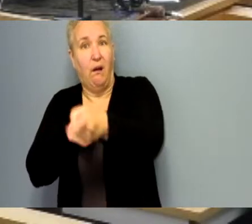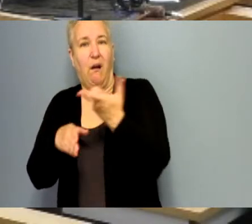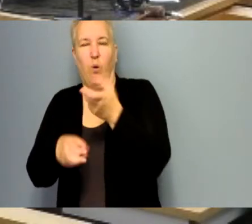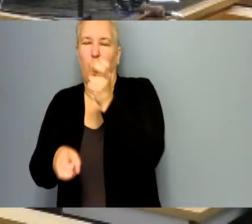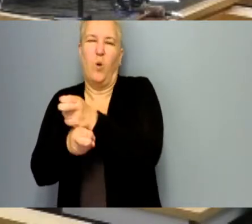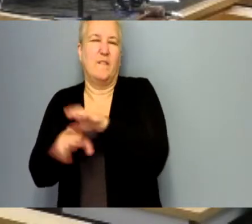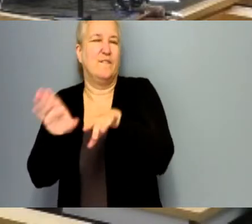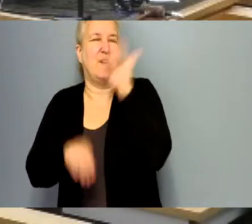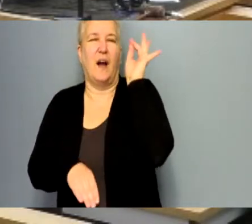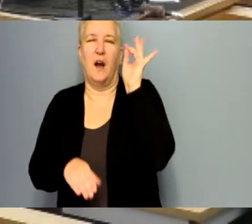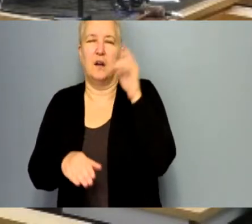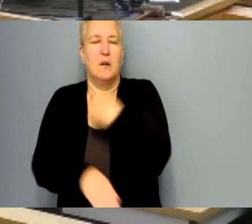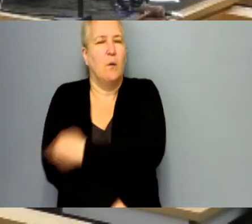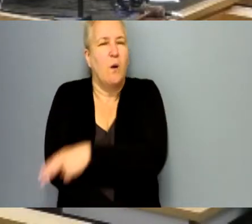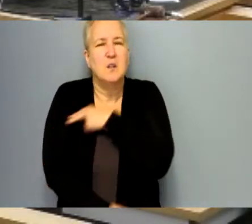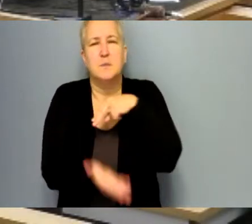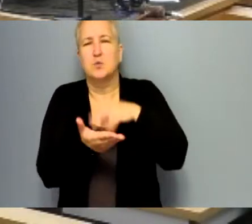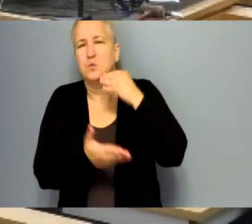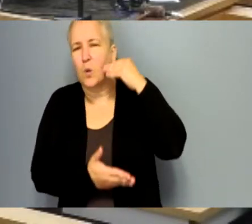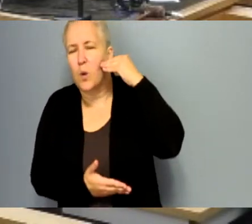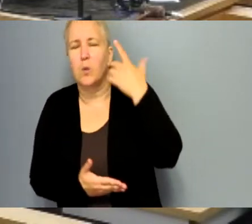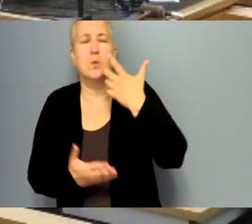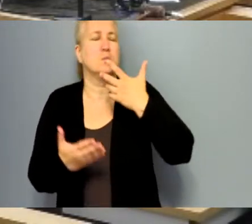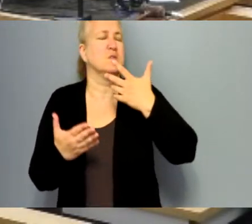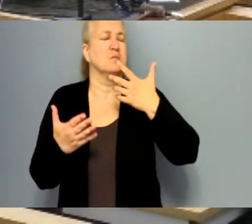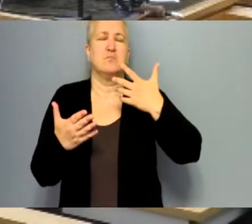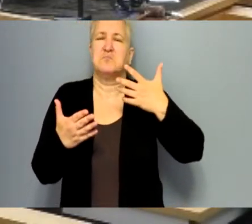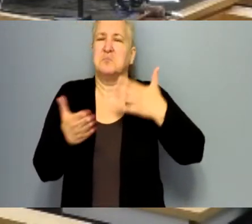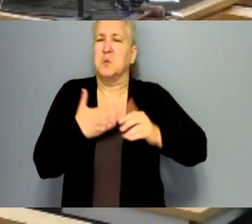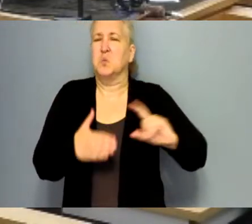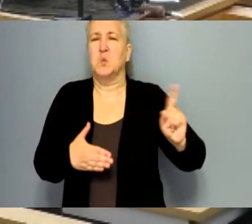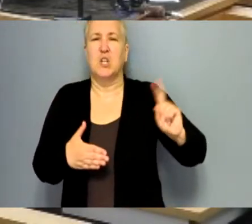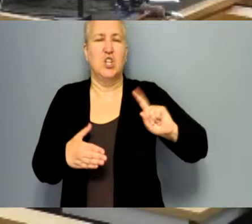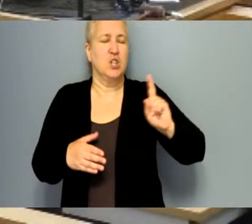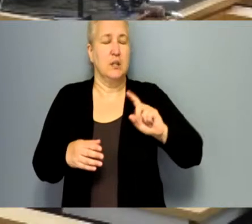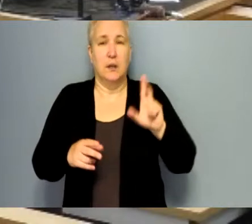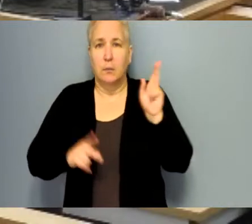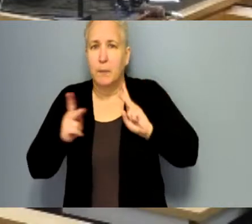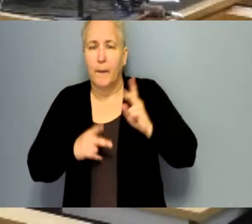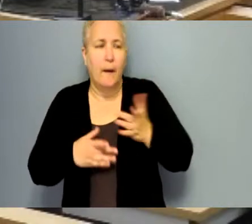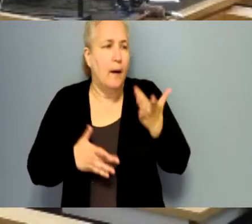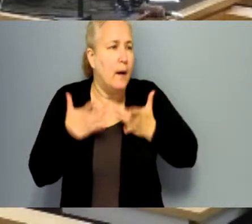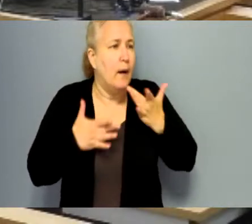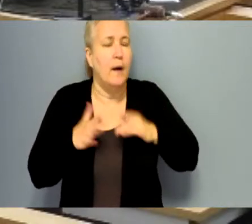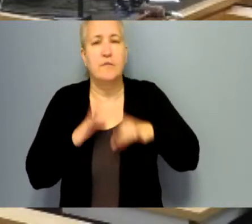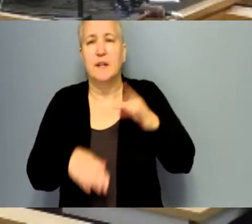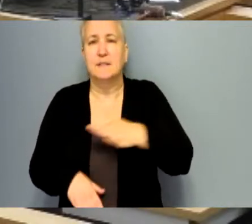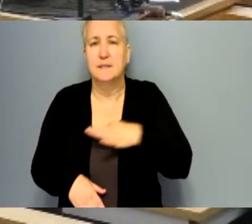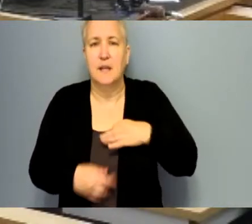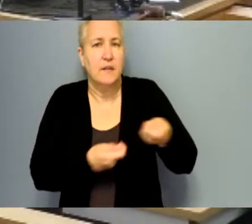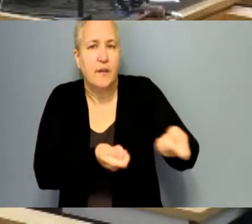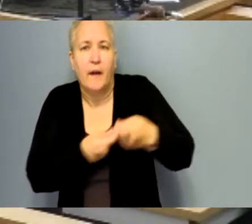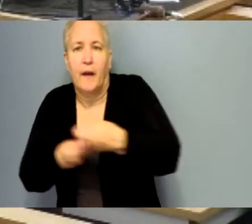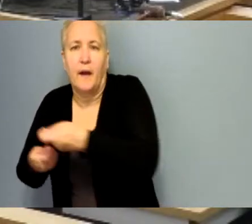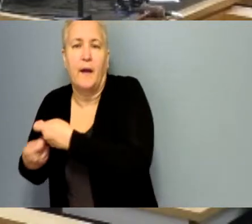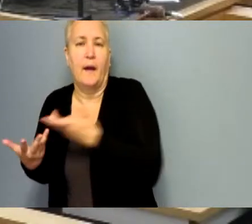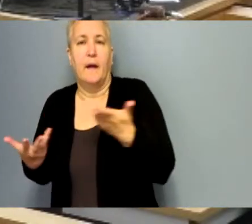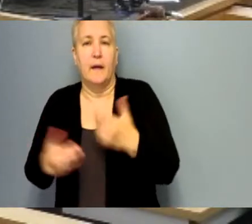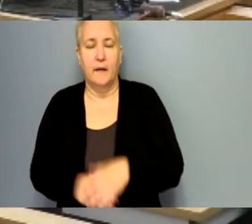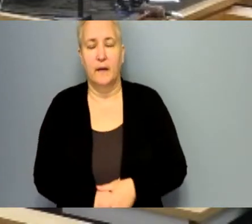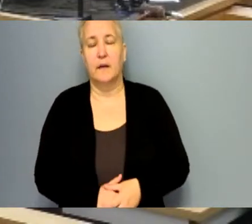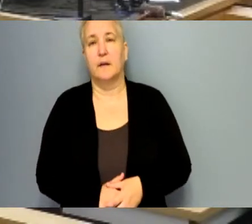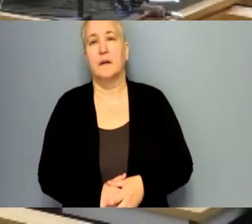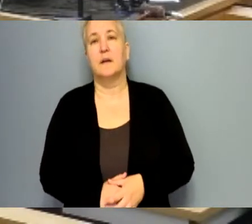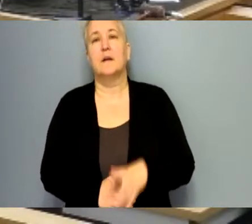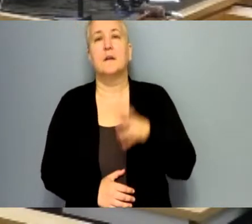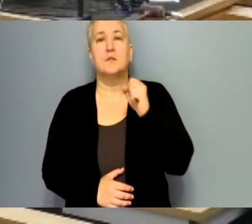it's hospitals, nursing homes. Everyone is having a problem attracting employees,